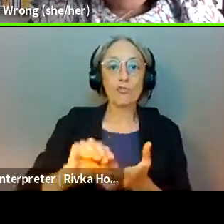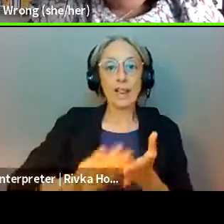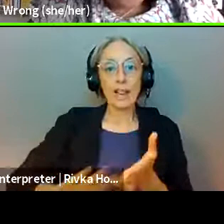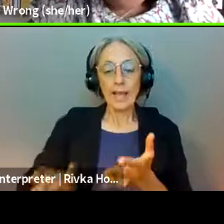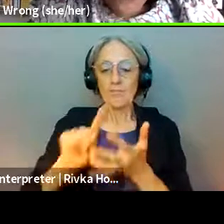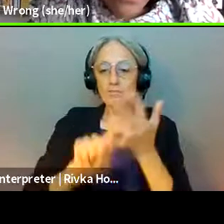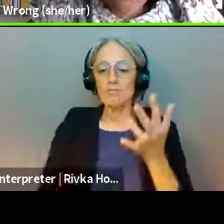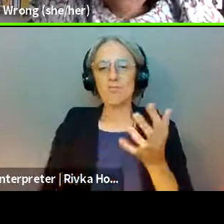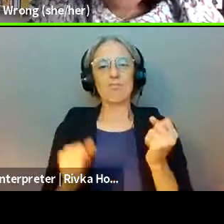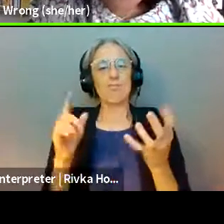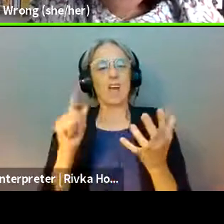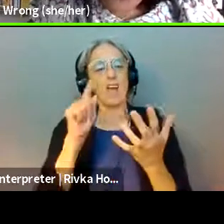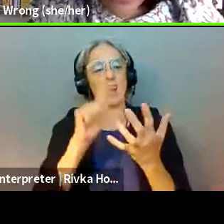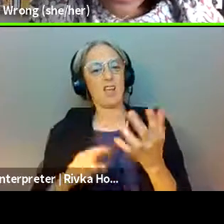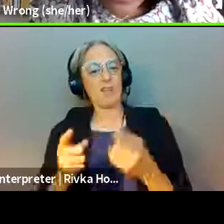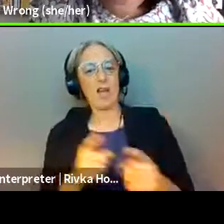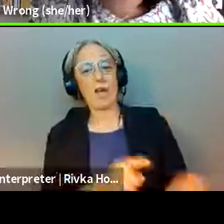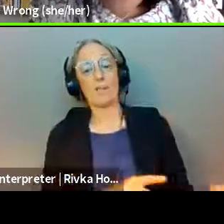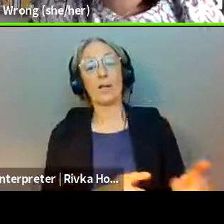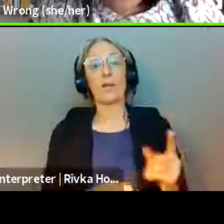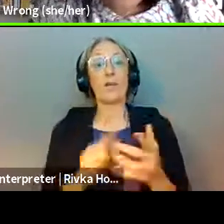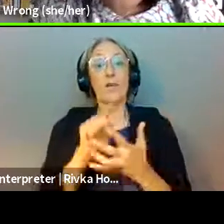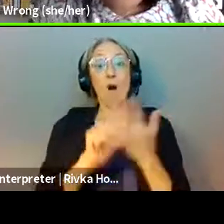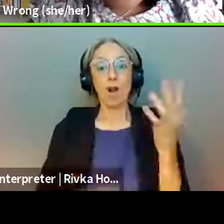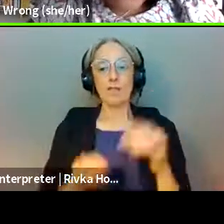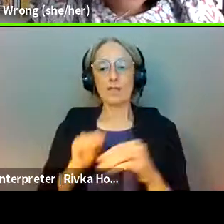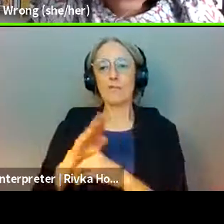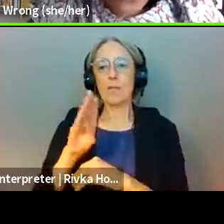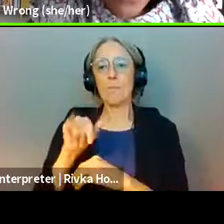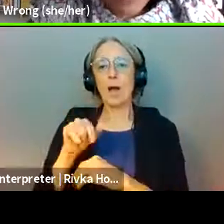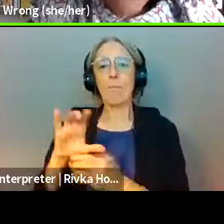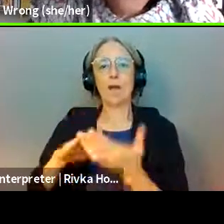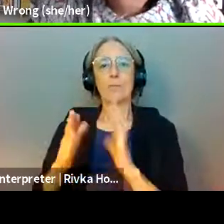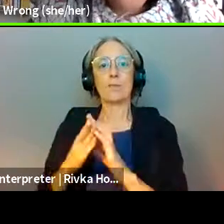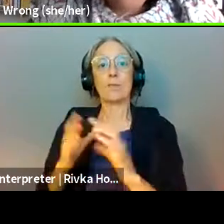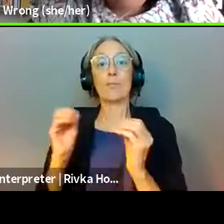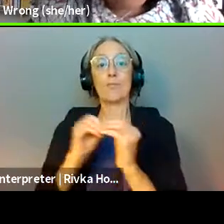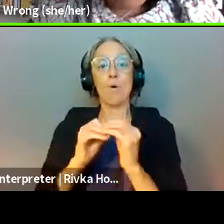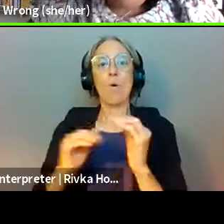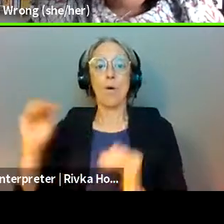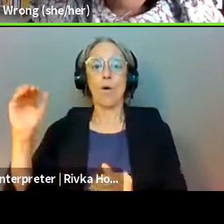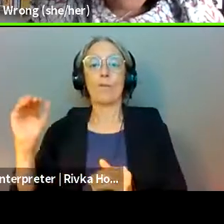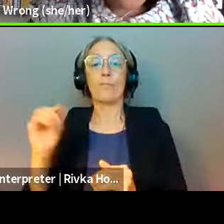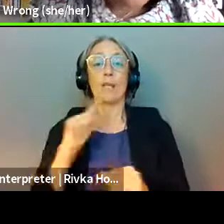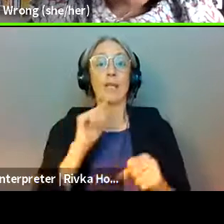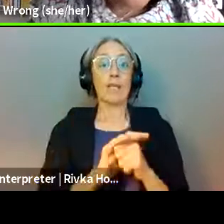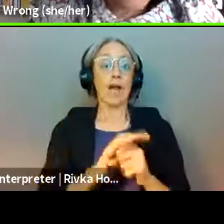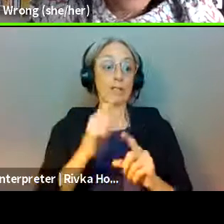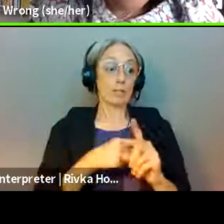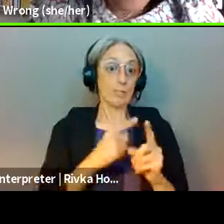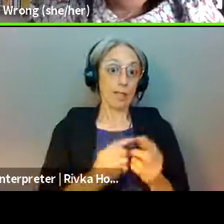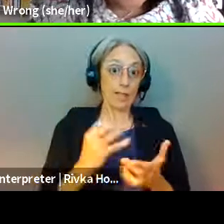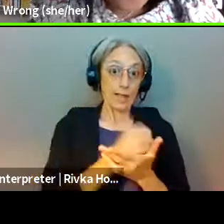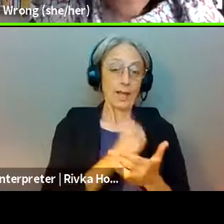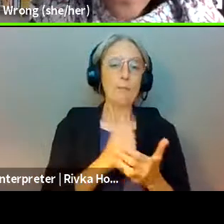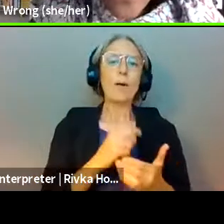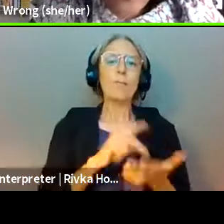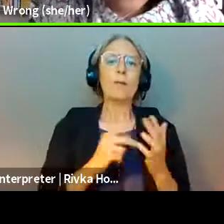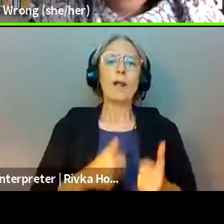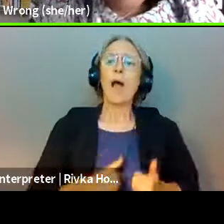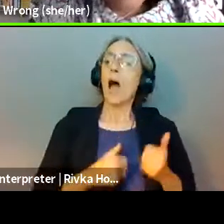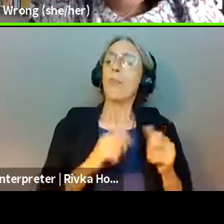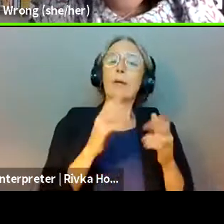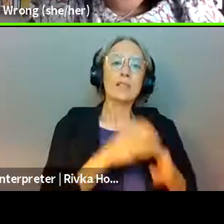impact BIPOC communities disproportionately. A guaranteed minimum income would help individuals and families be able to